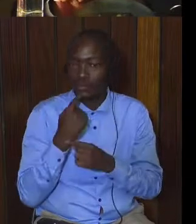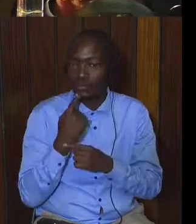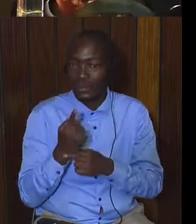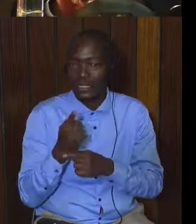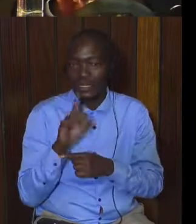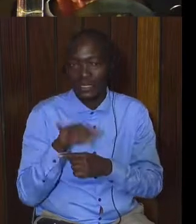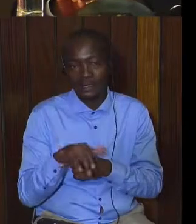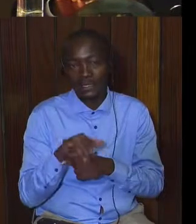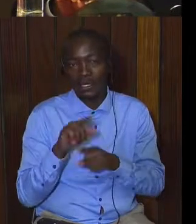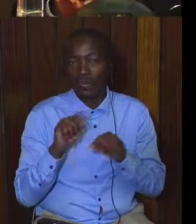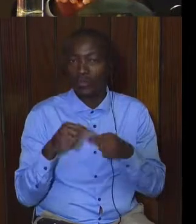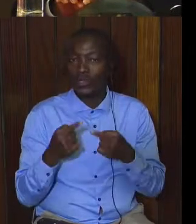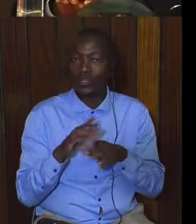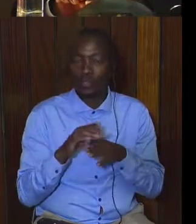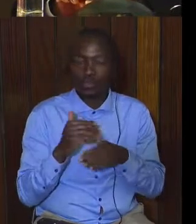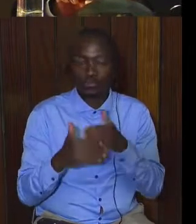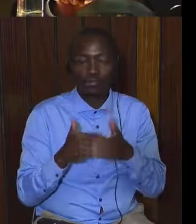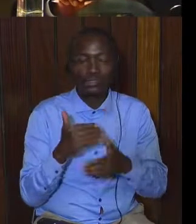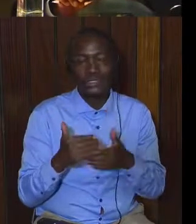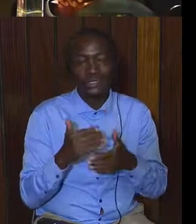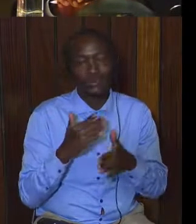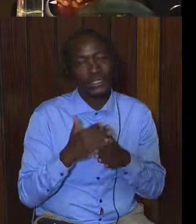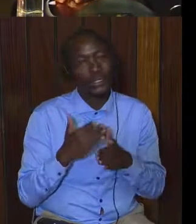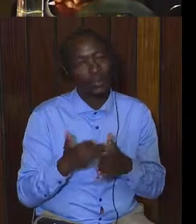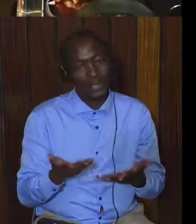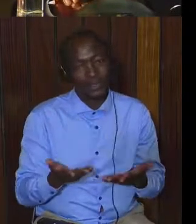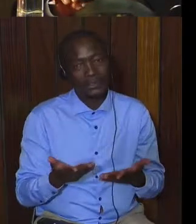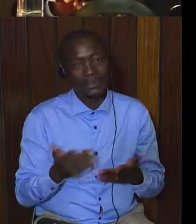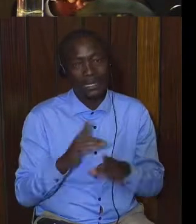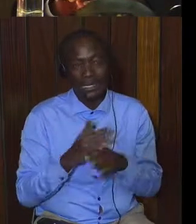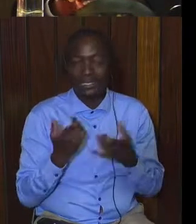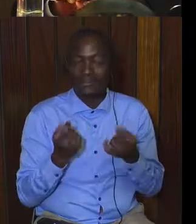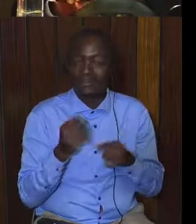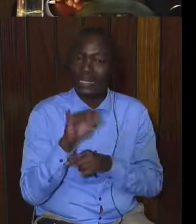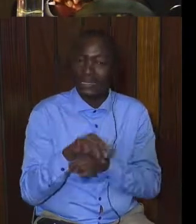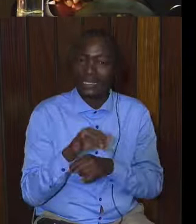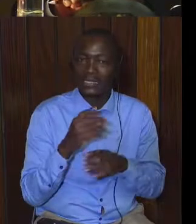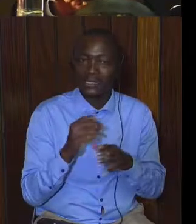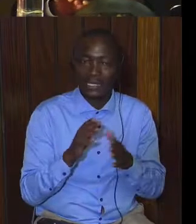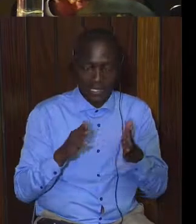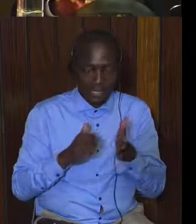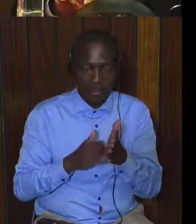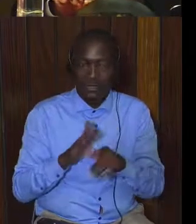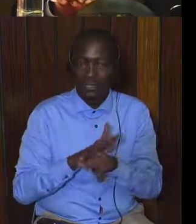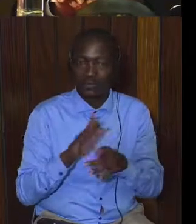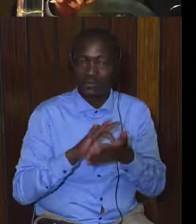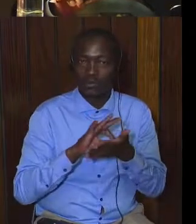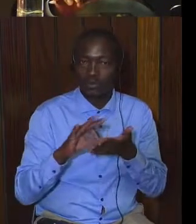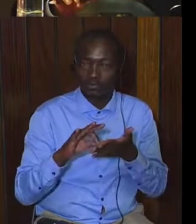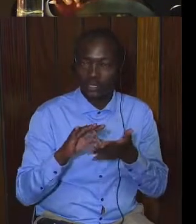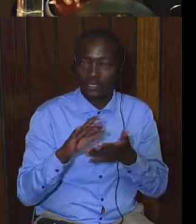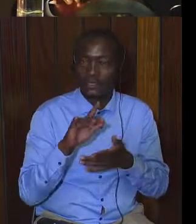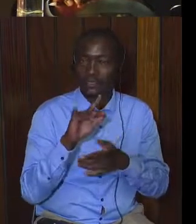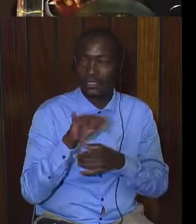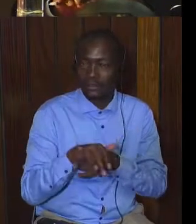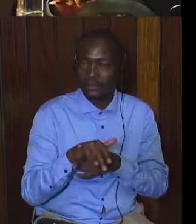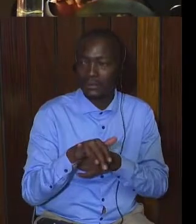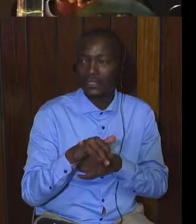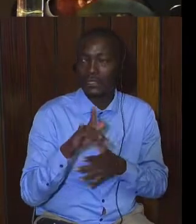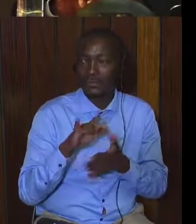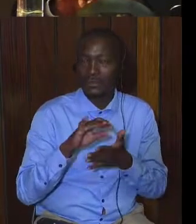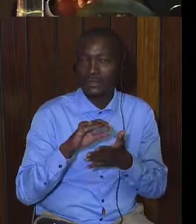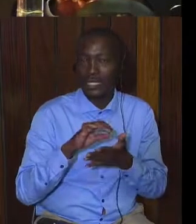we cannot proceed with the works, and they have done that in accordance with the contract that we signed with the